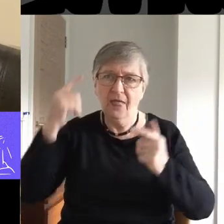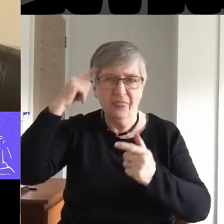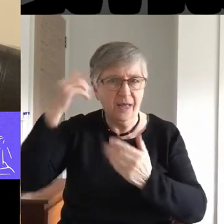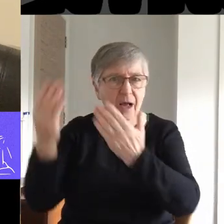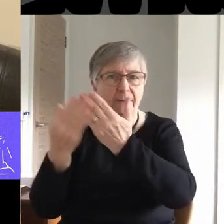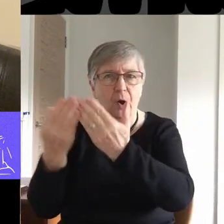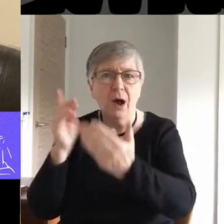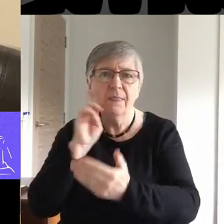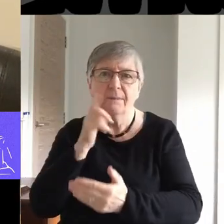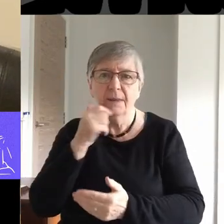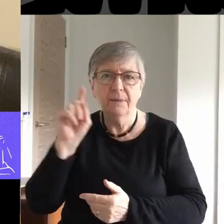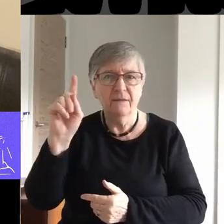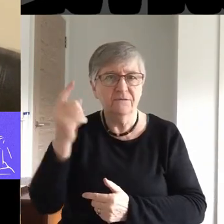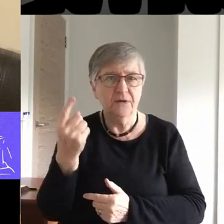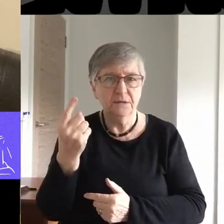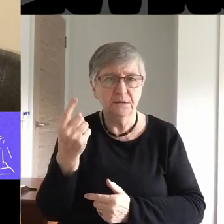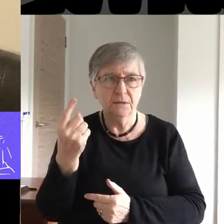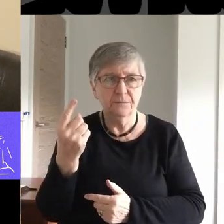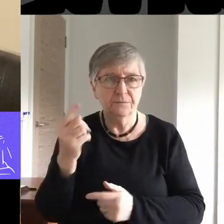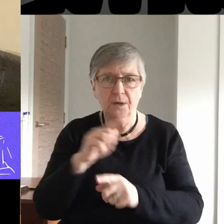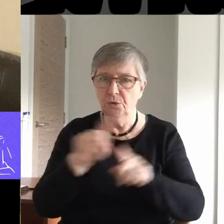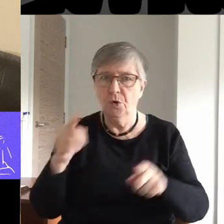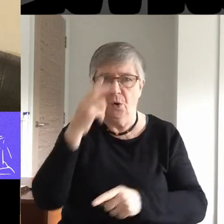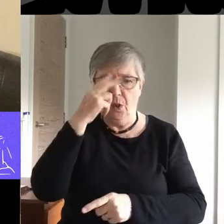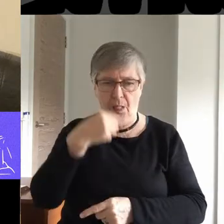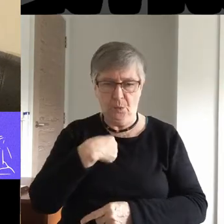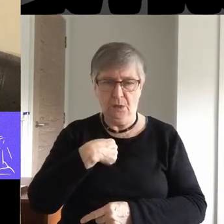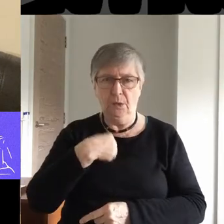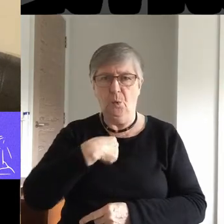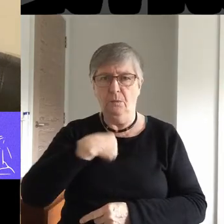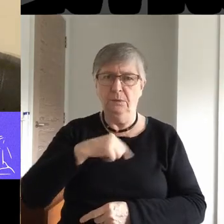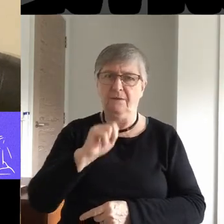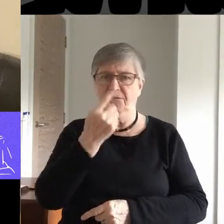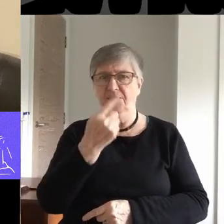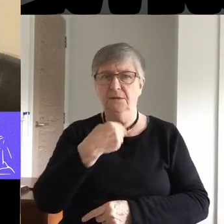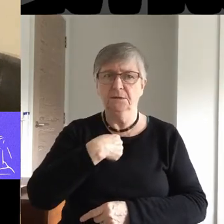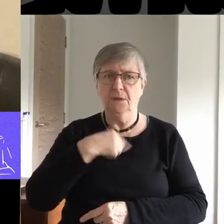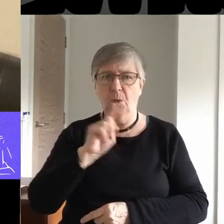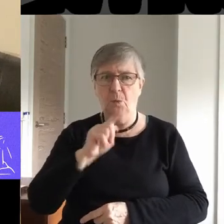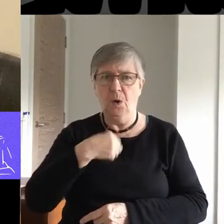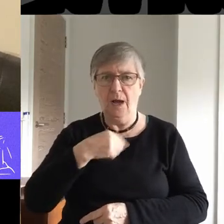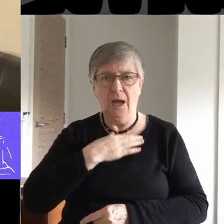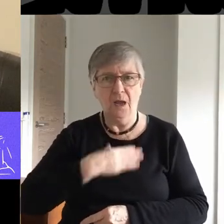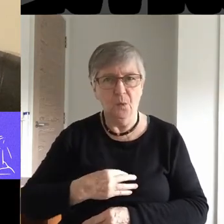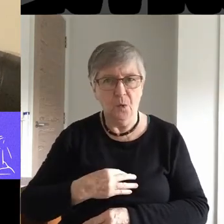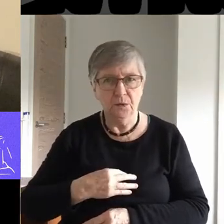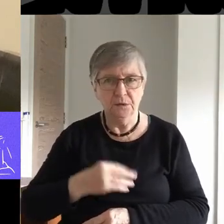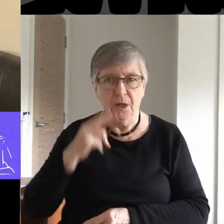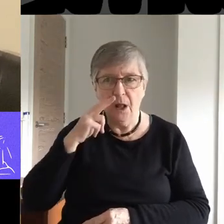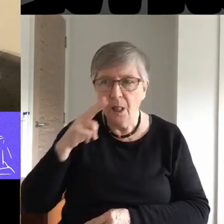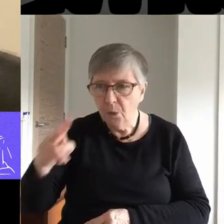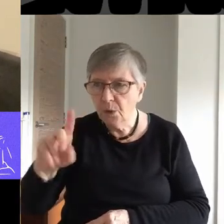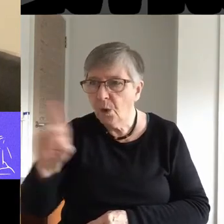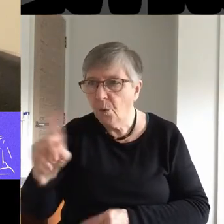yourselves, not looking to your own interests, but each of you to the interests of the others.